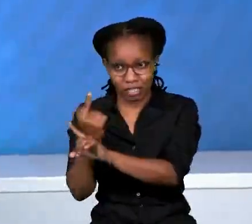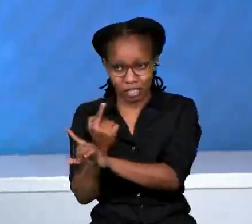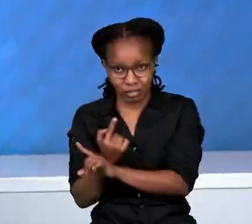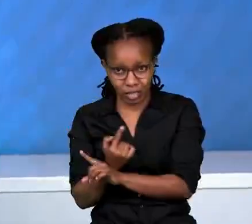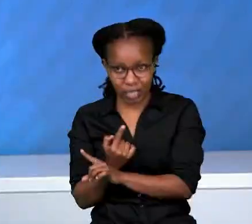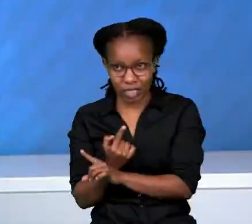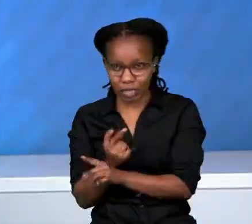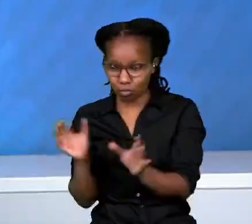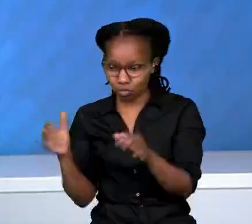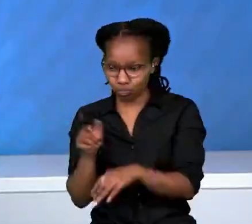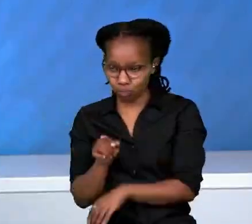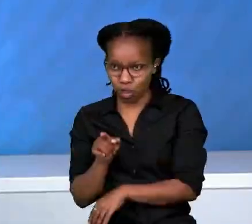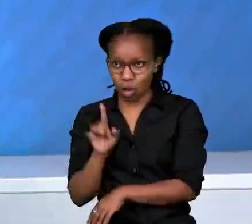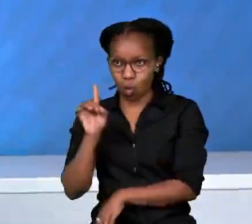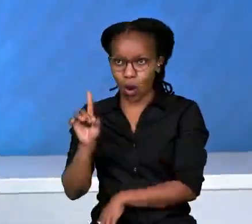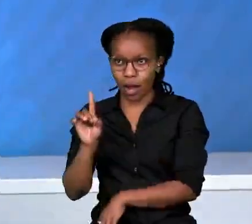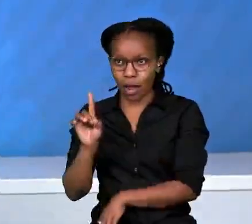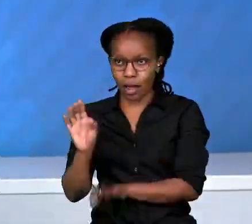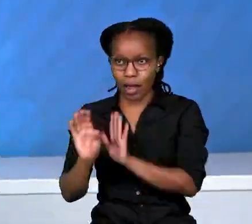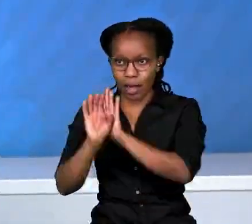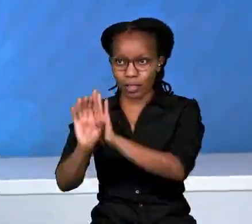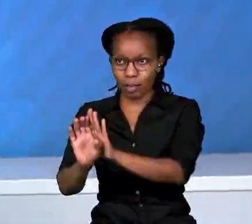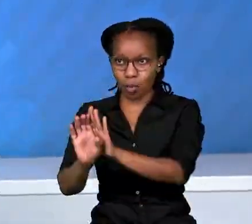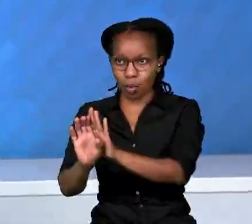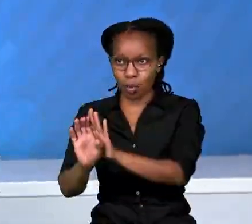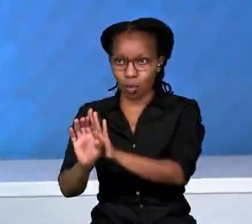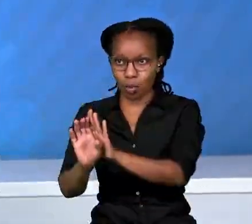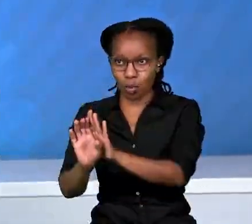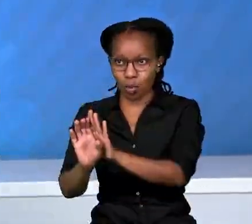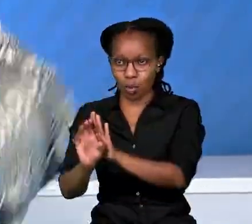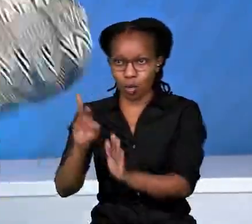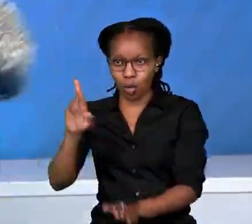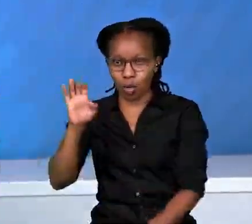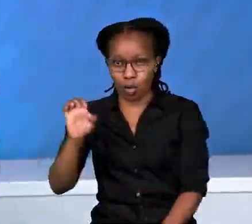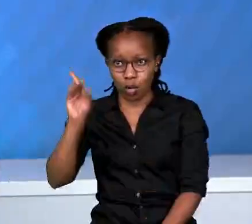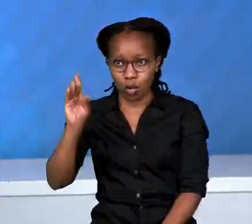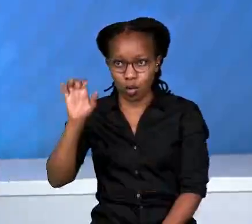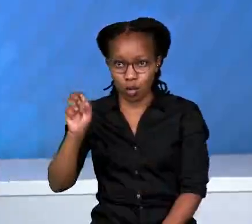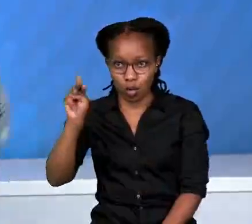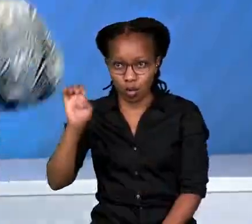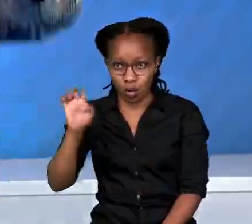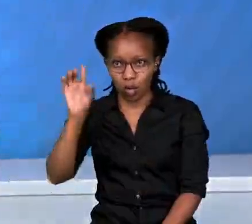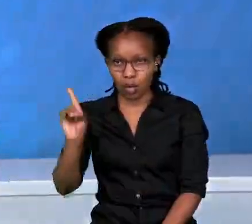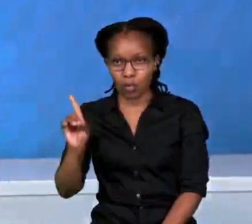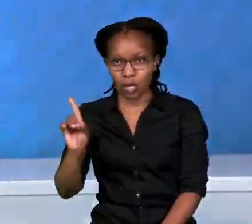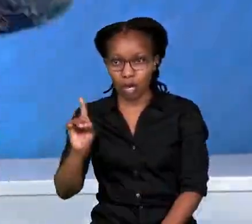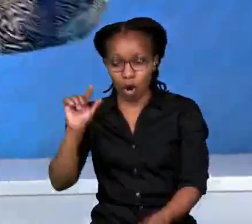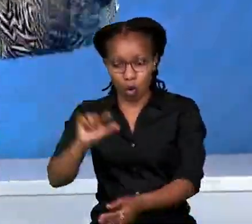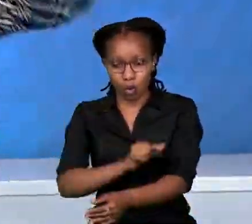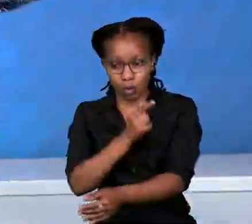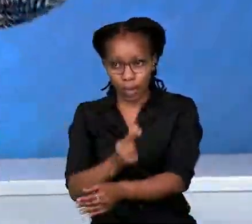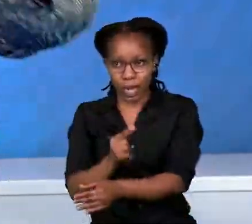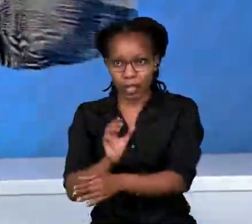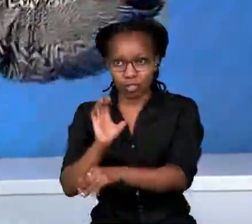to one denomination. Like you can have where Dr. Omai comes from, the Redeemed Gospel Church. They have a leadership that can say, all our